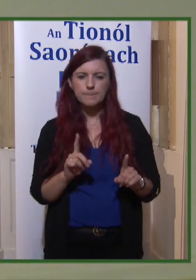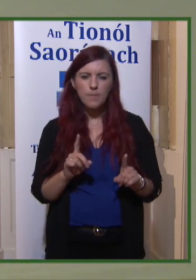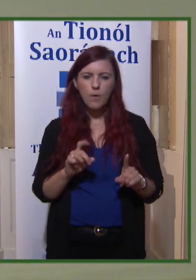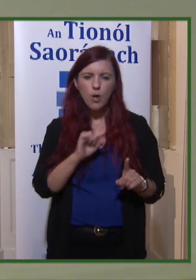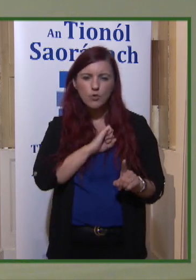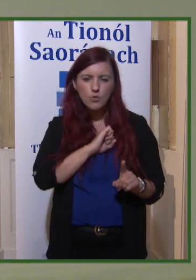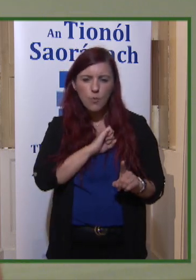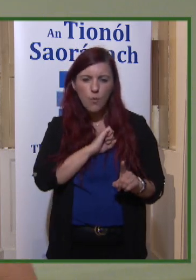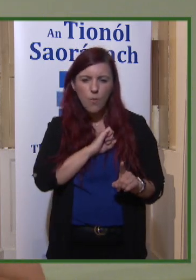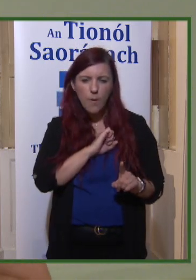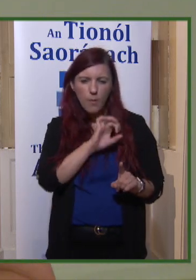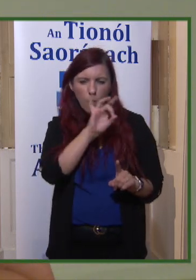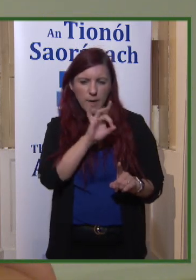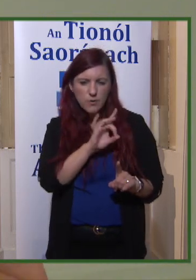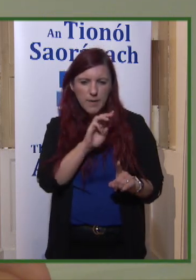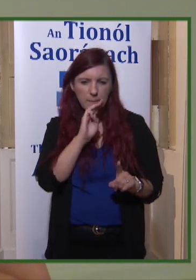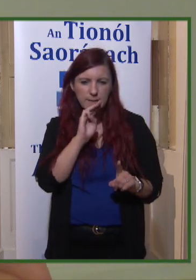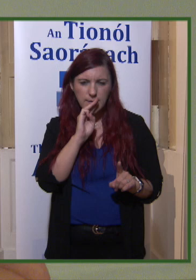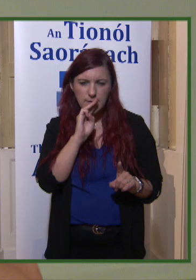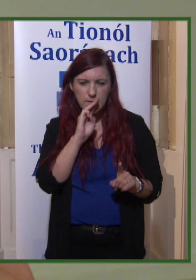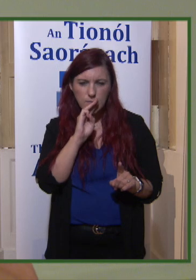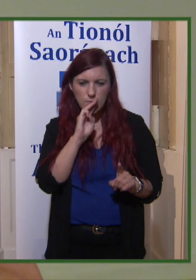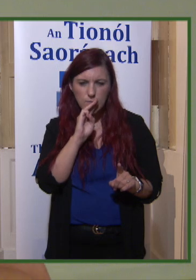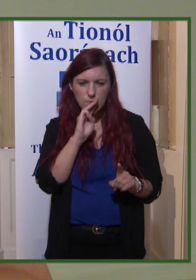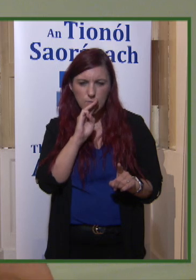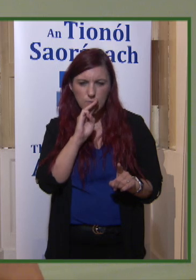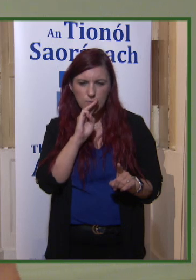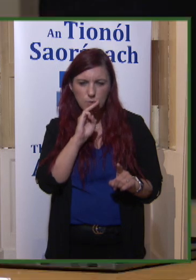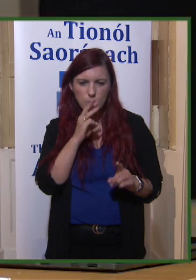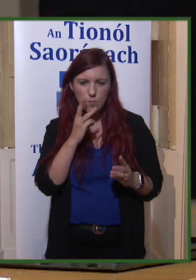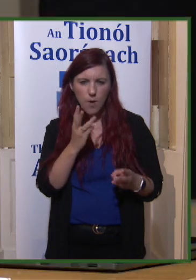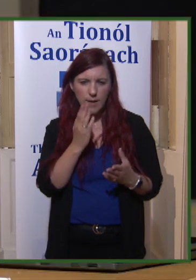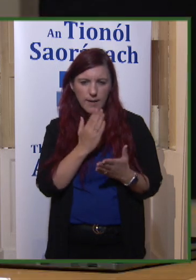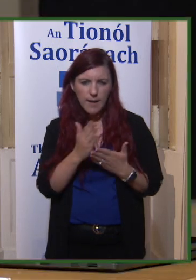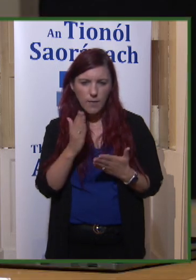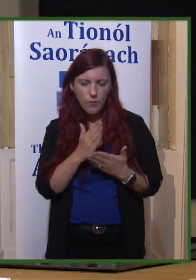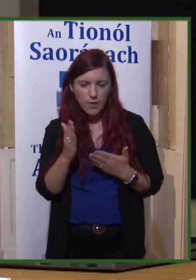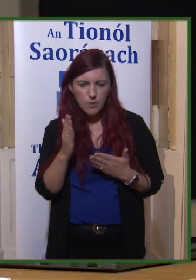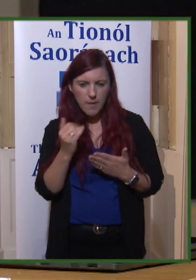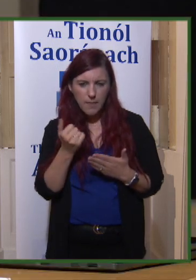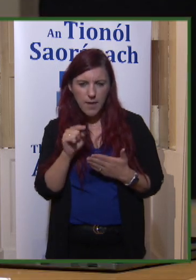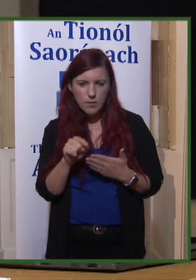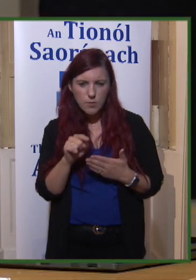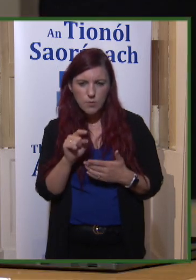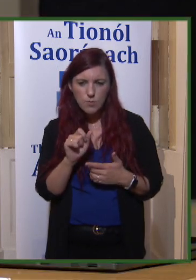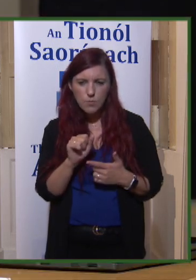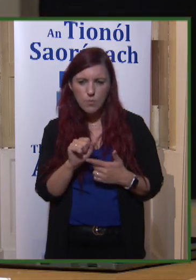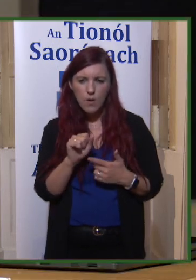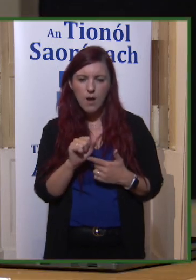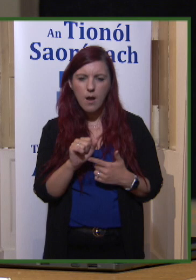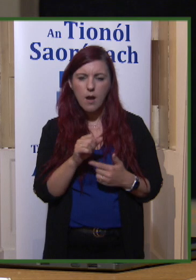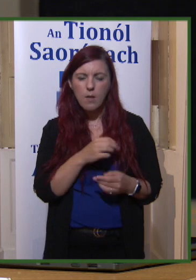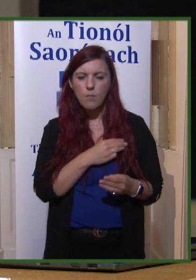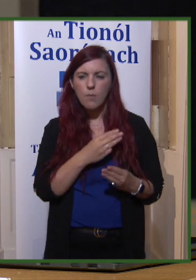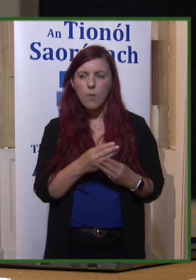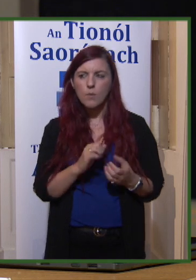question actually meant, so we sought clarification from A on it. So our proposed change is